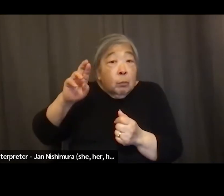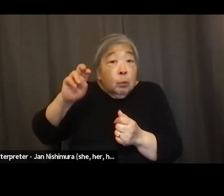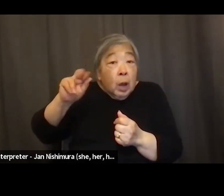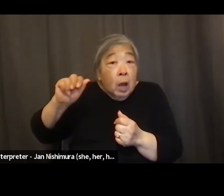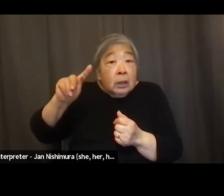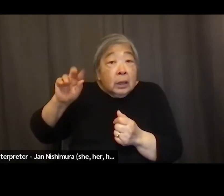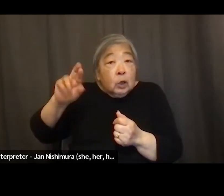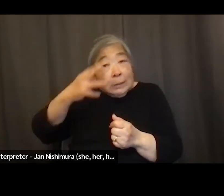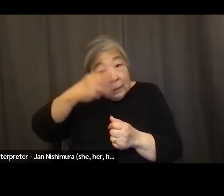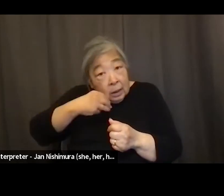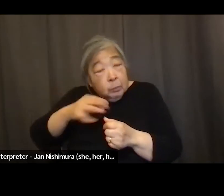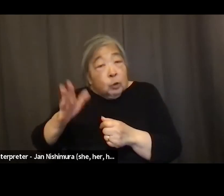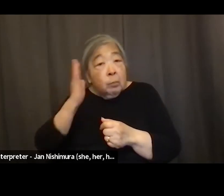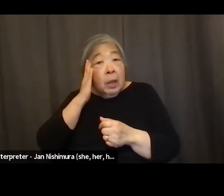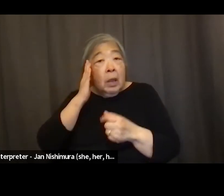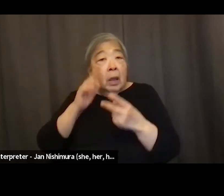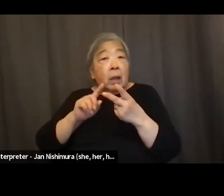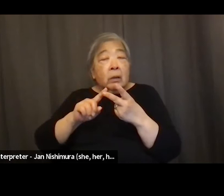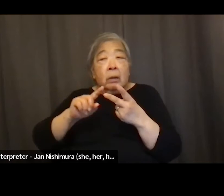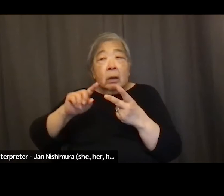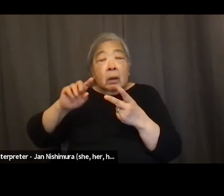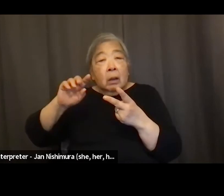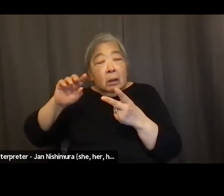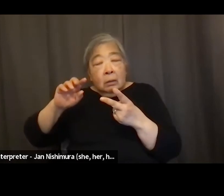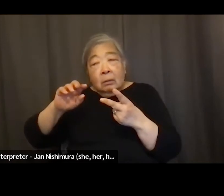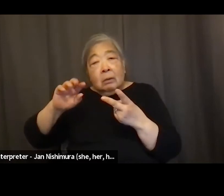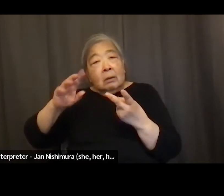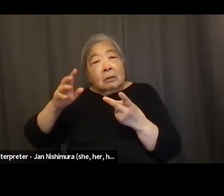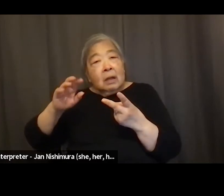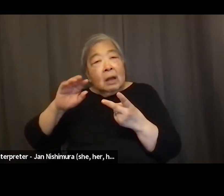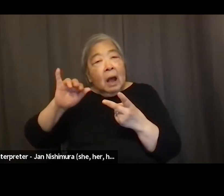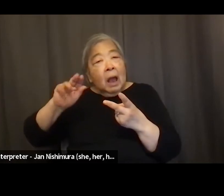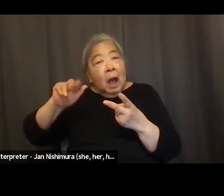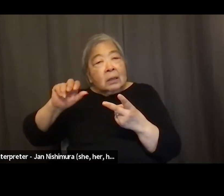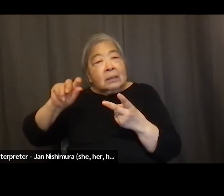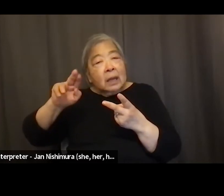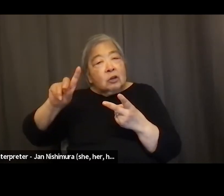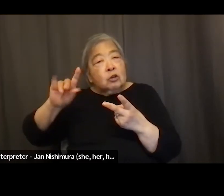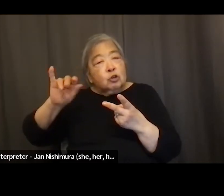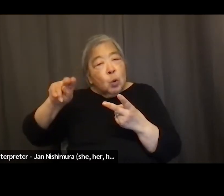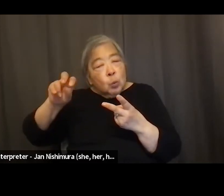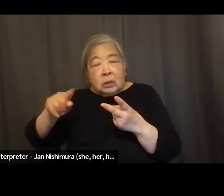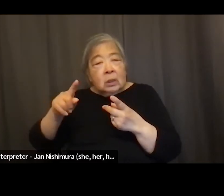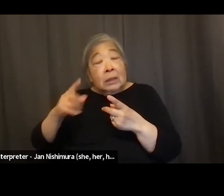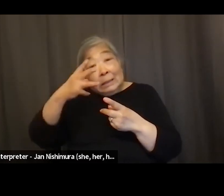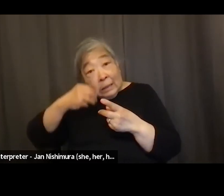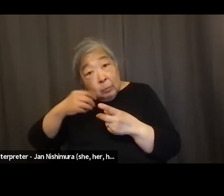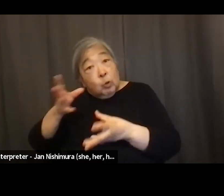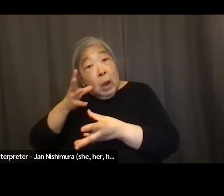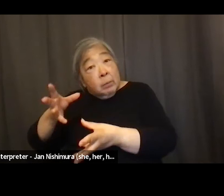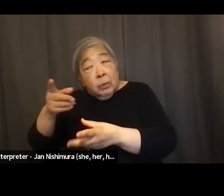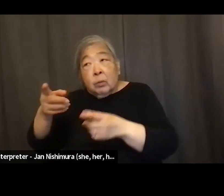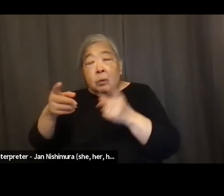in her bed, Ayanna Stanley Jones, asleep on her grandmother's couch during a botched drug raid that left her